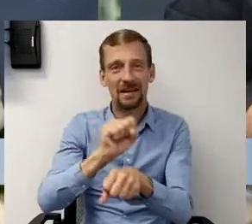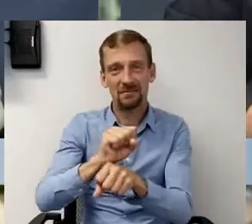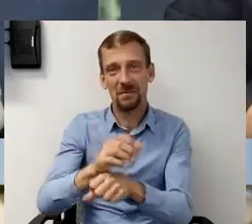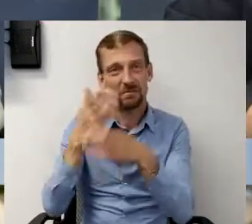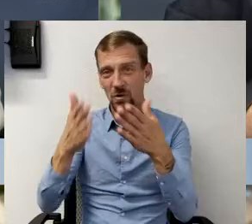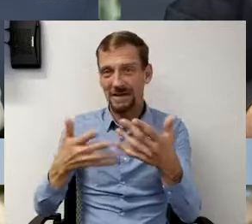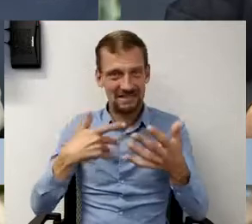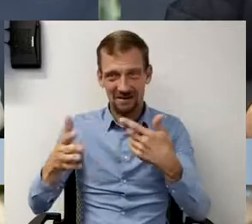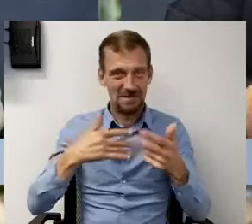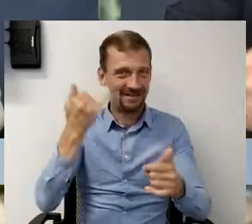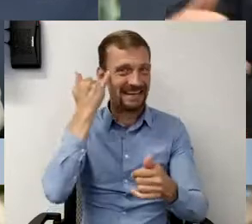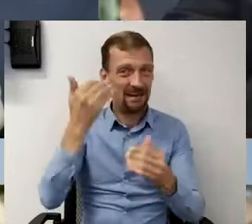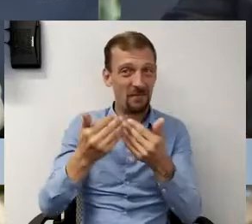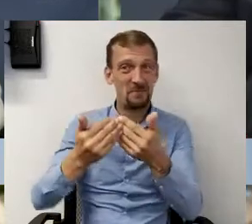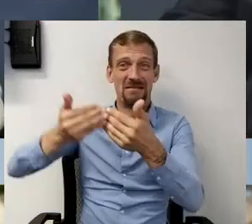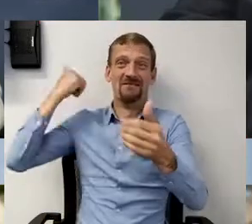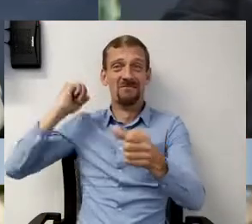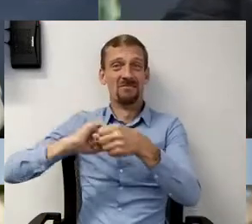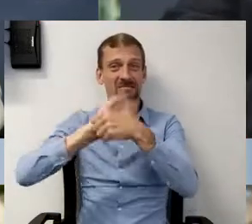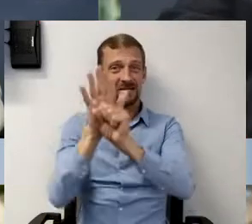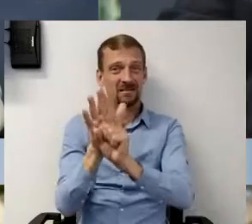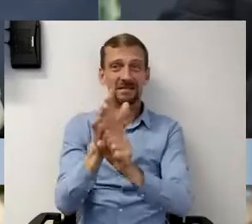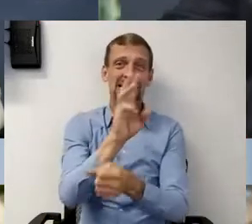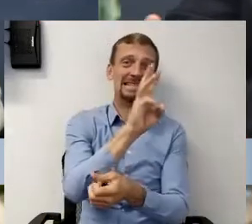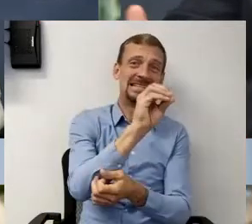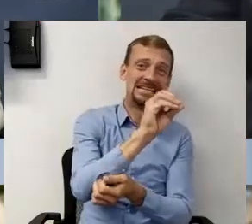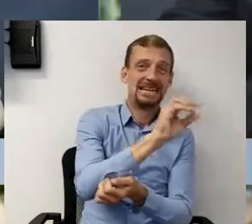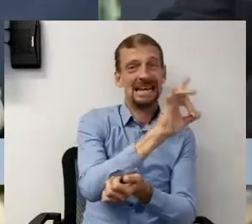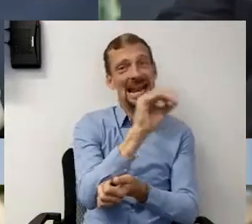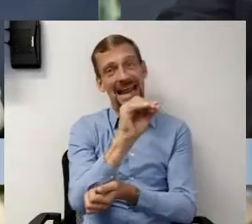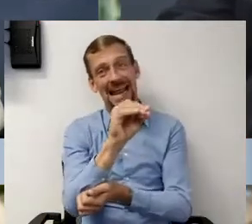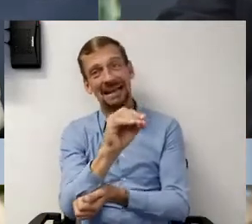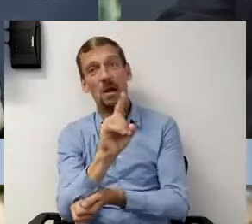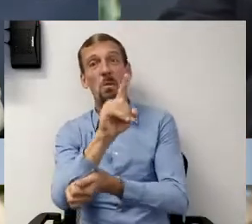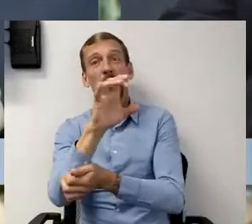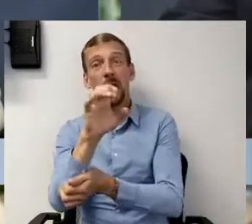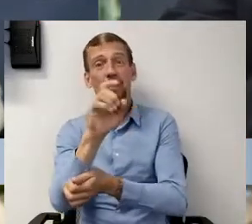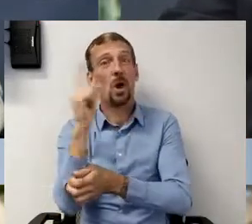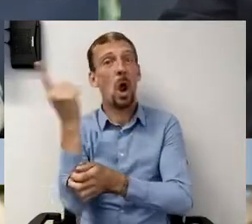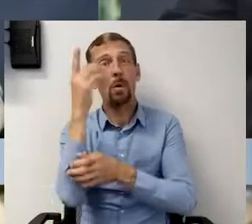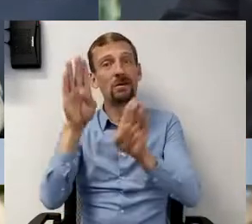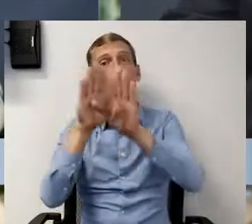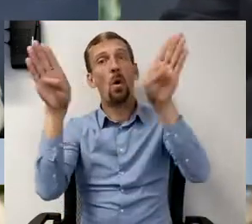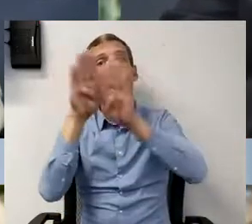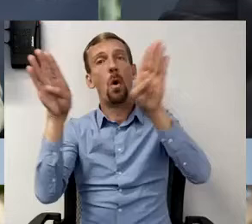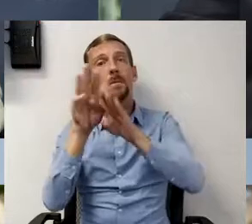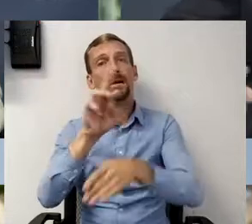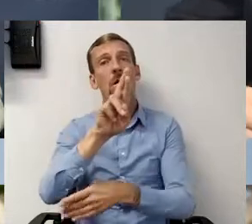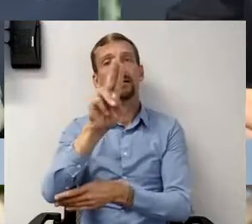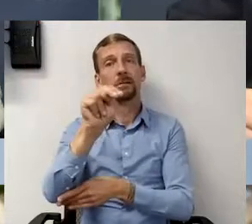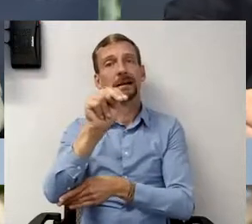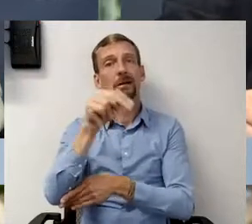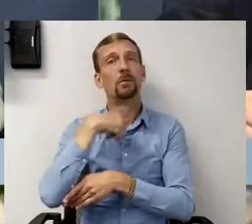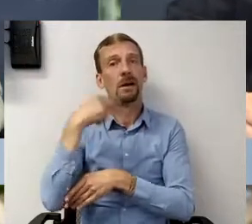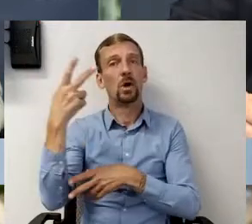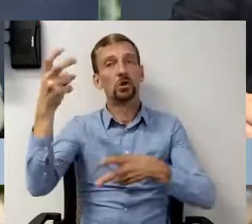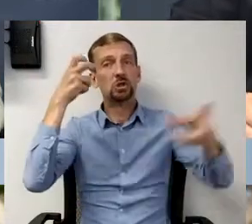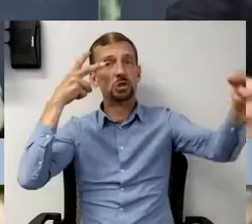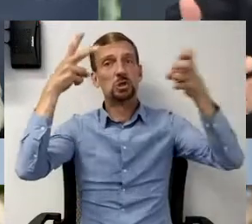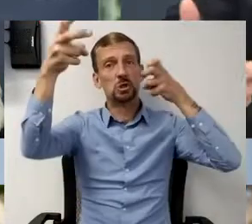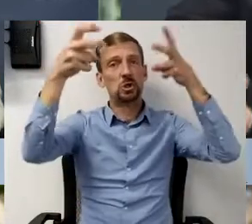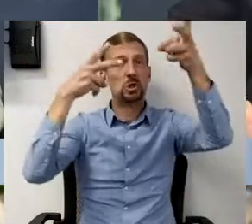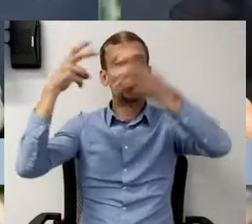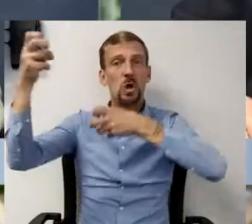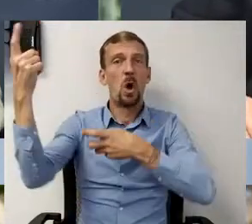any time, we're 60 to 80 to 100 open RN positions that are posted that we're recruiting for.